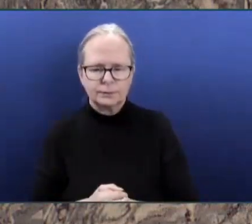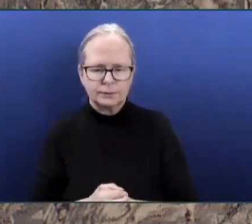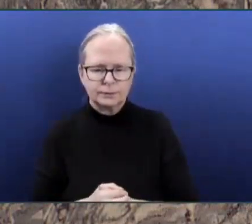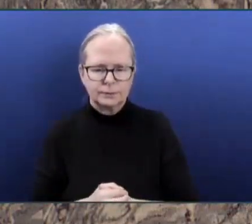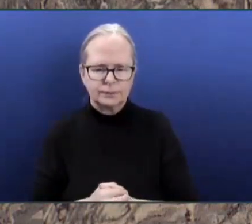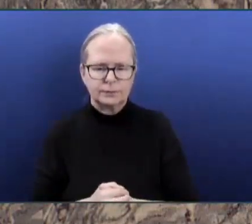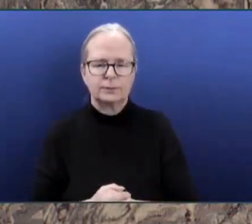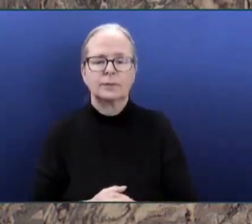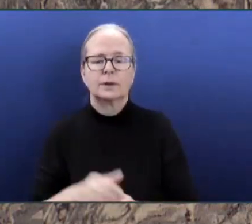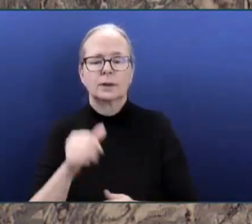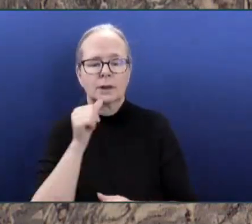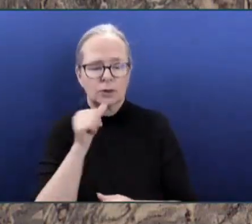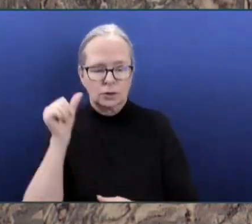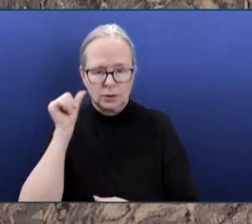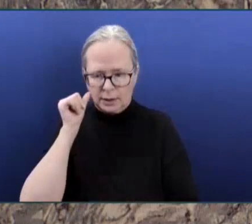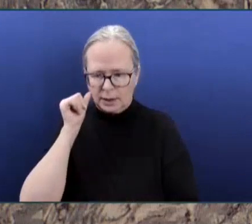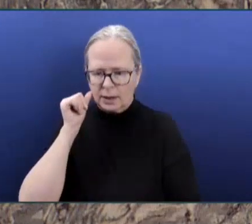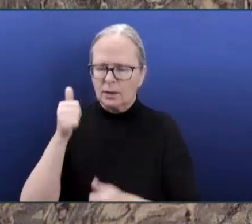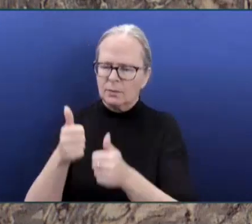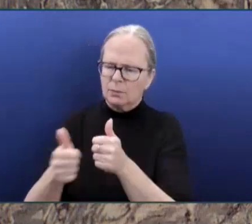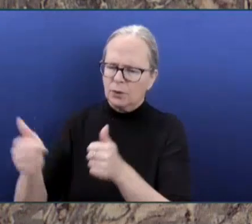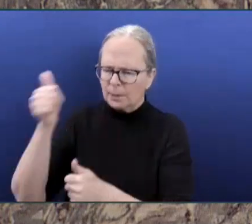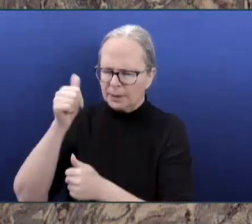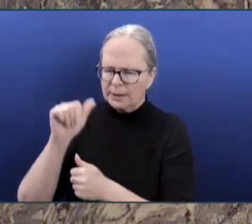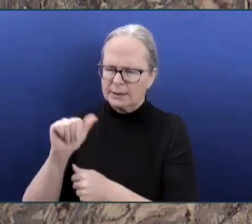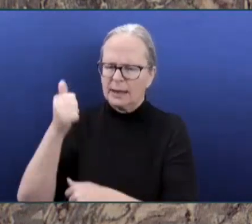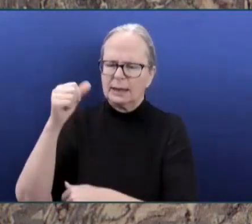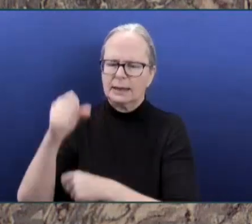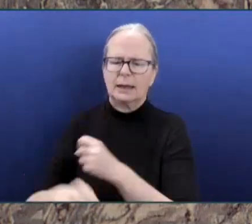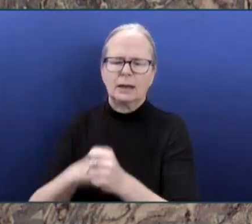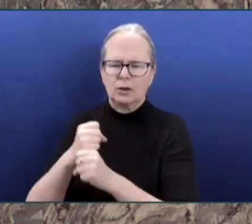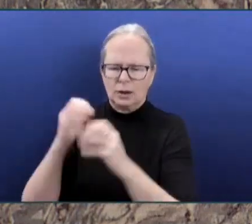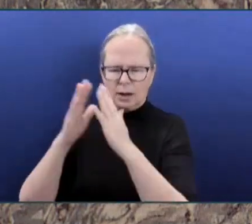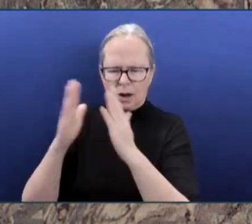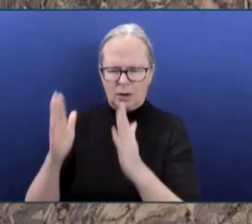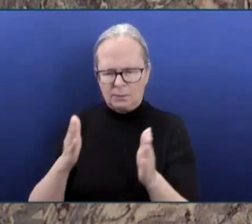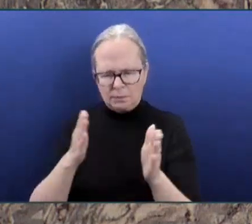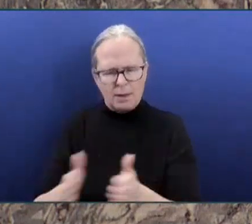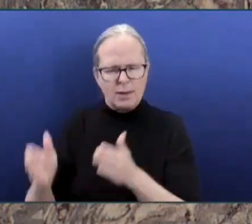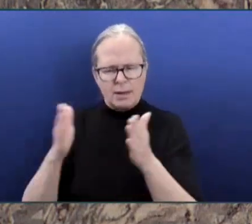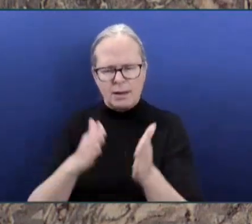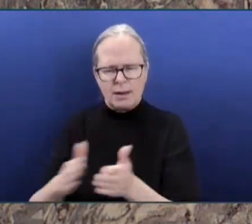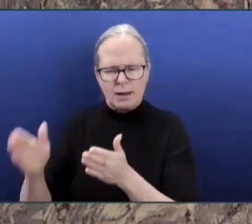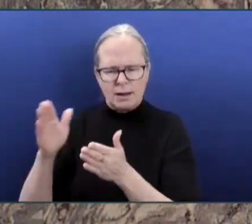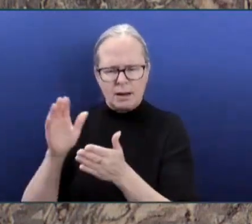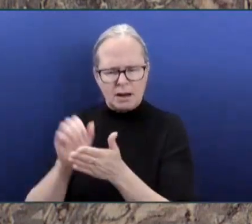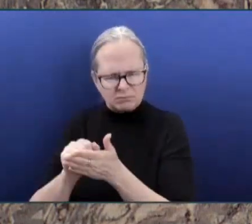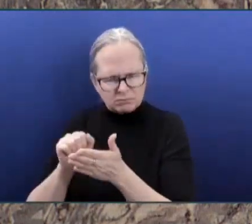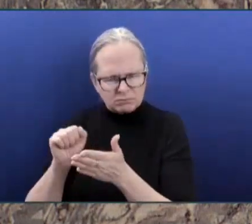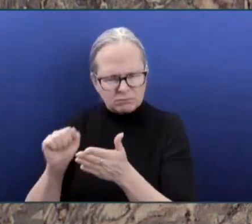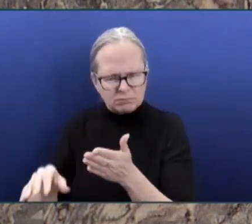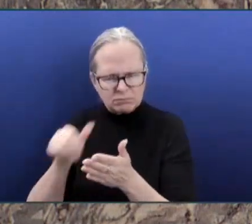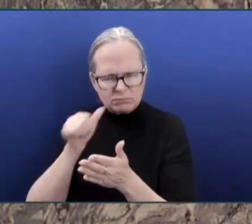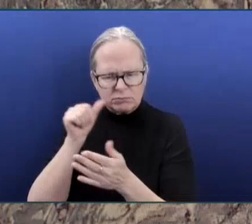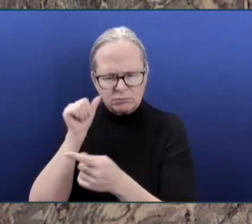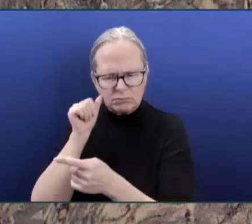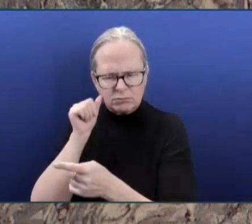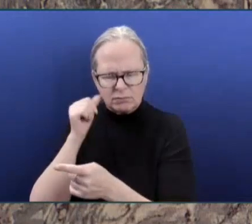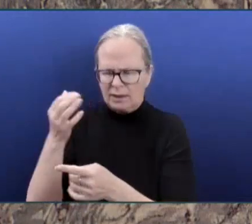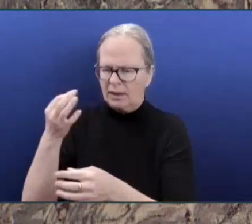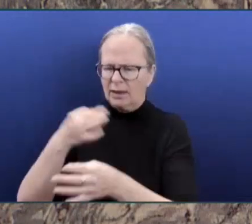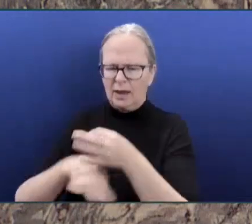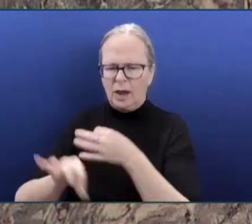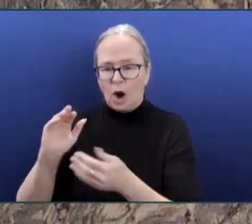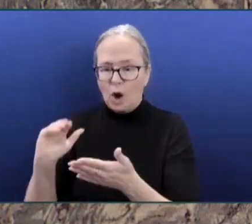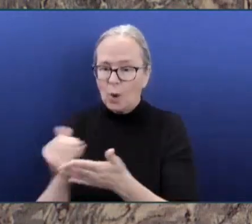and replaced by a refresh strategy that many are finding to be completely anything but refreshing. It was more of a